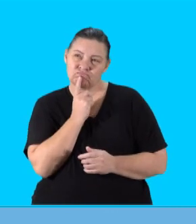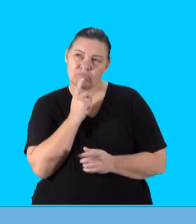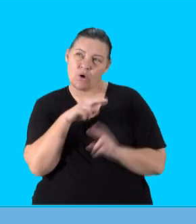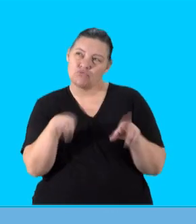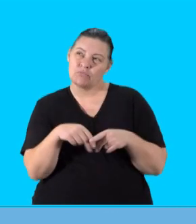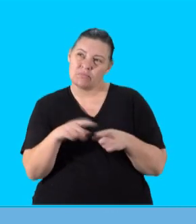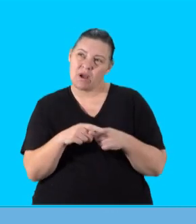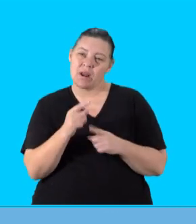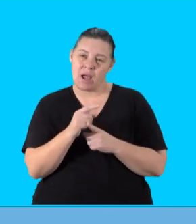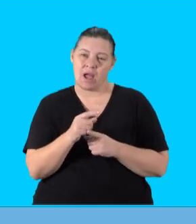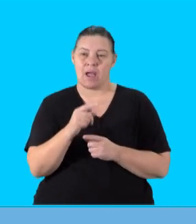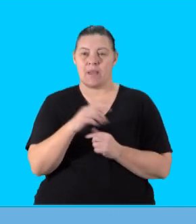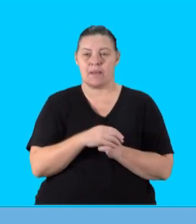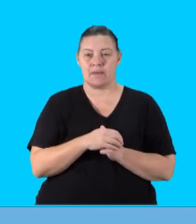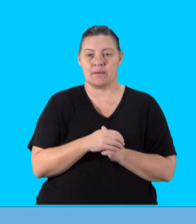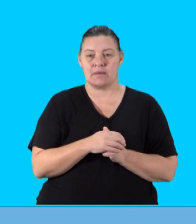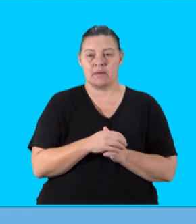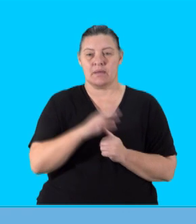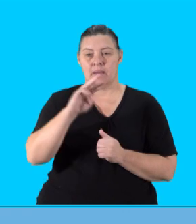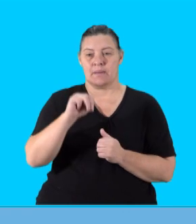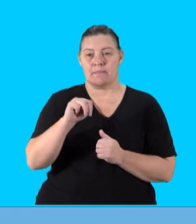room temperature, it is our mercury,